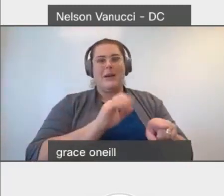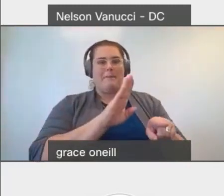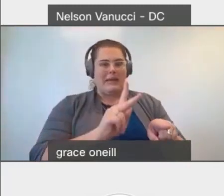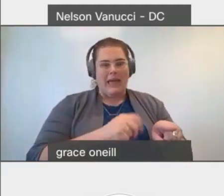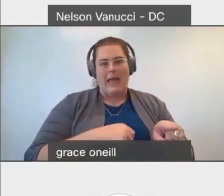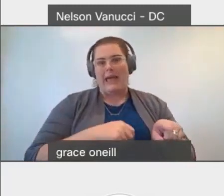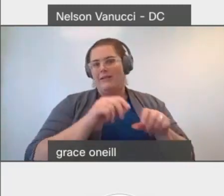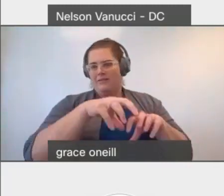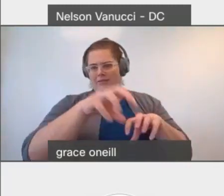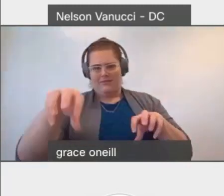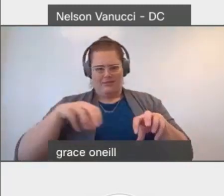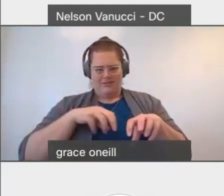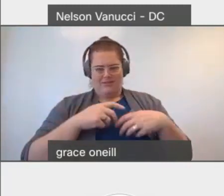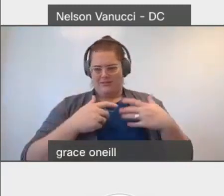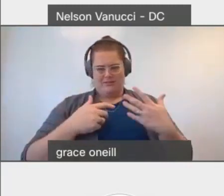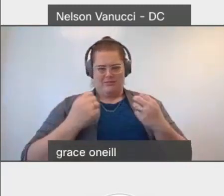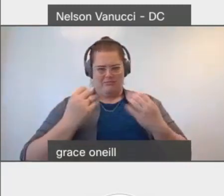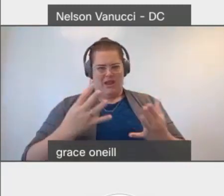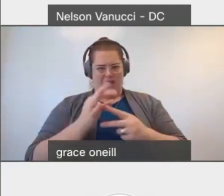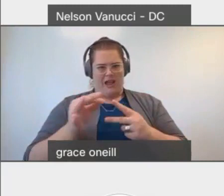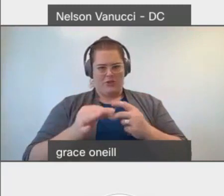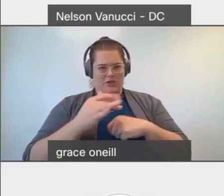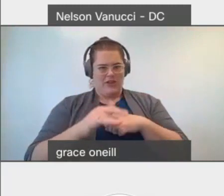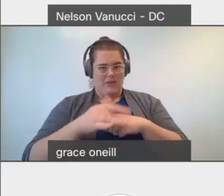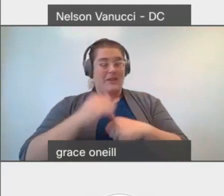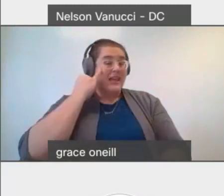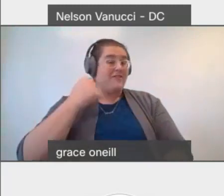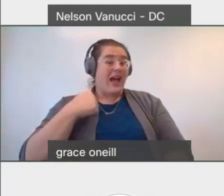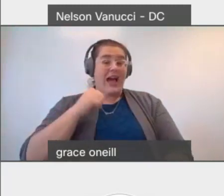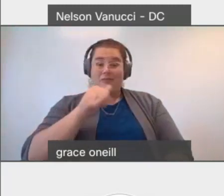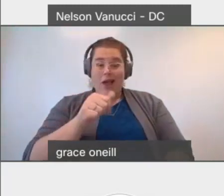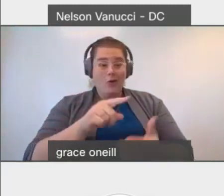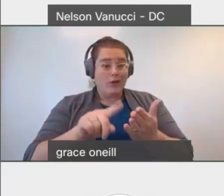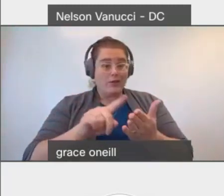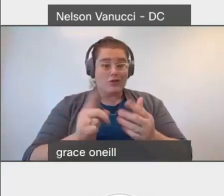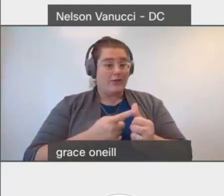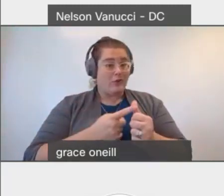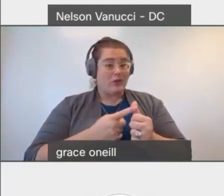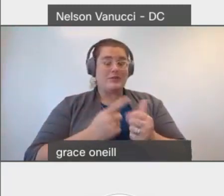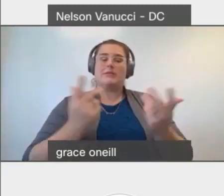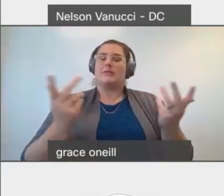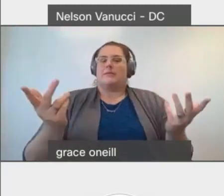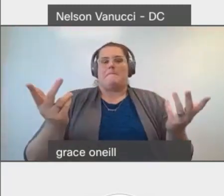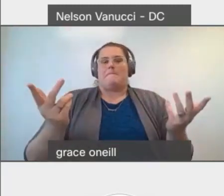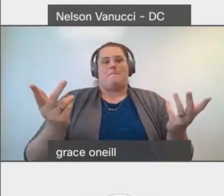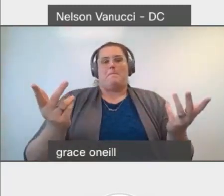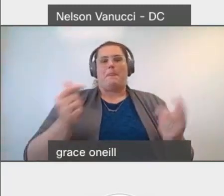eat ground beef fried, if I haven't done that front end research, I